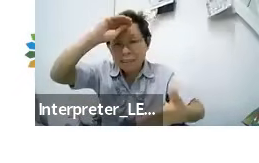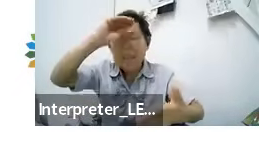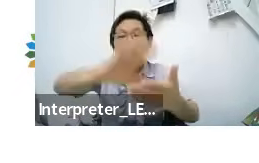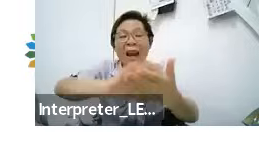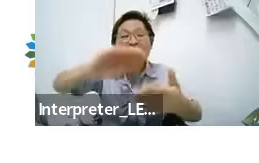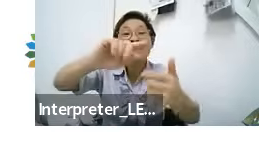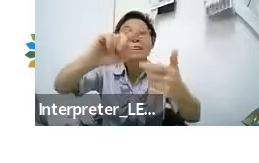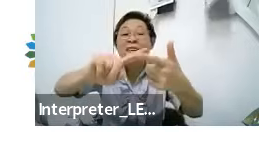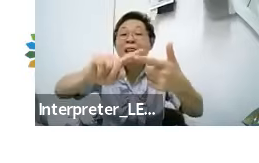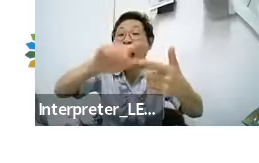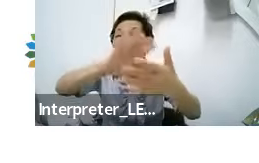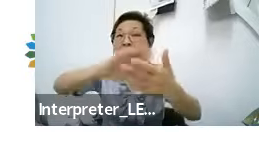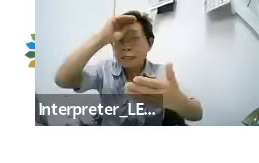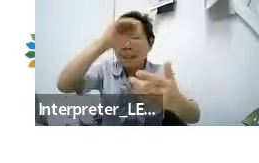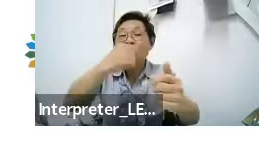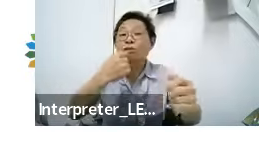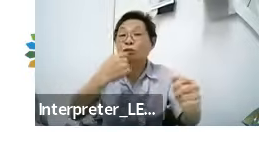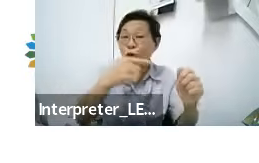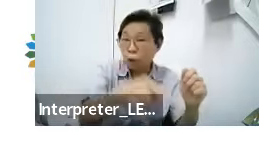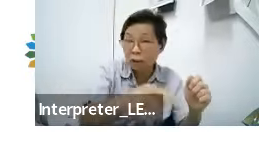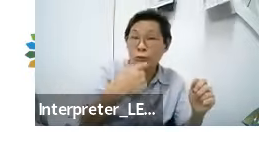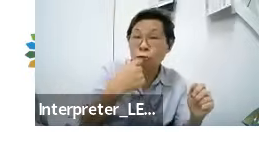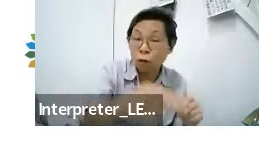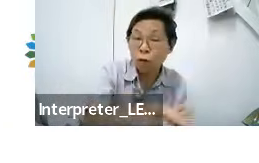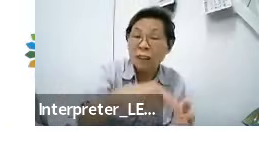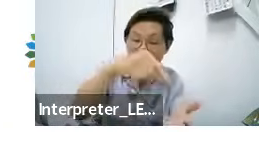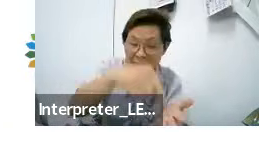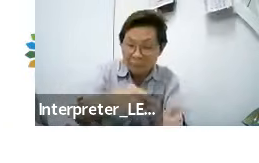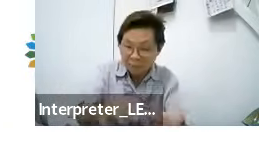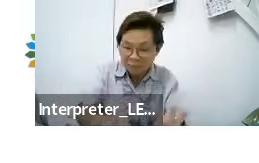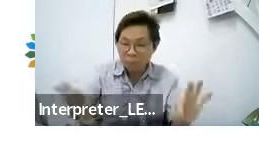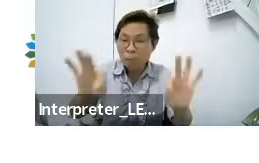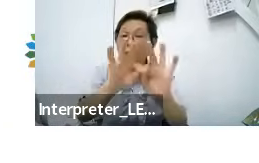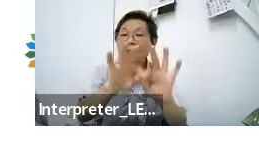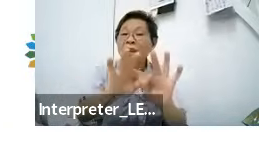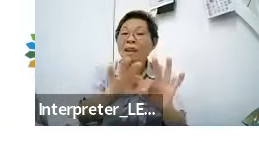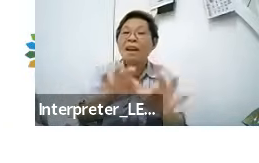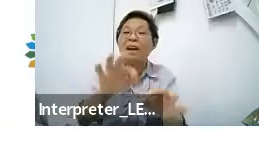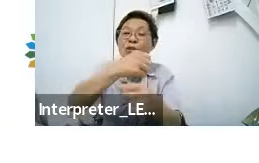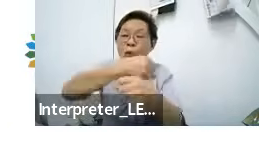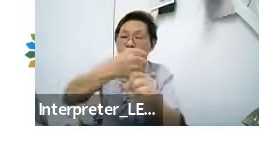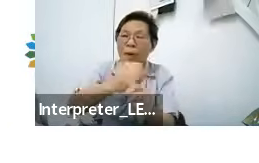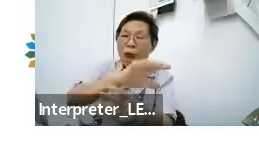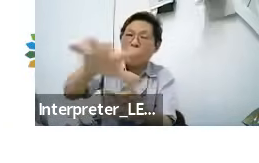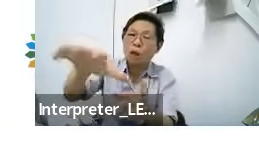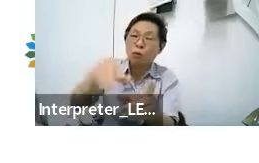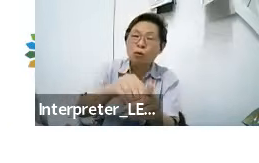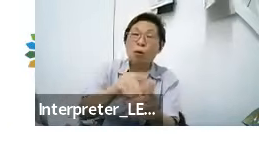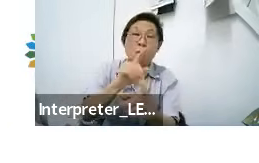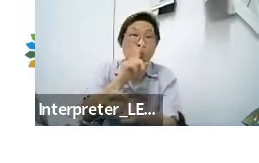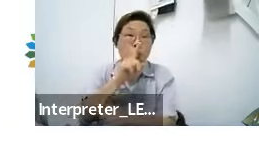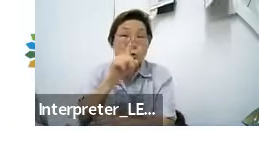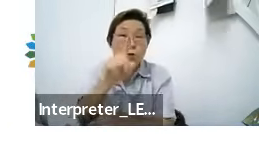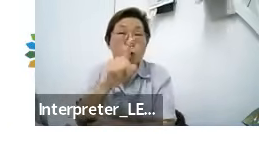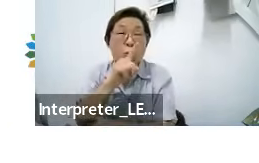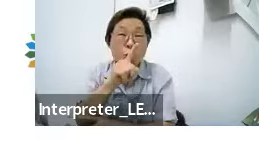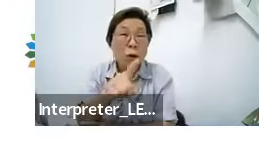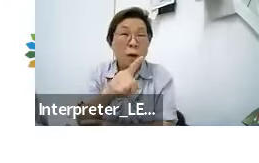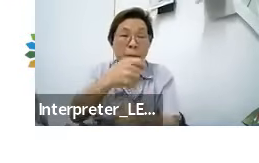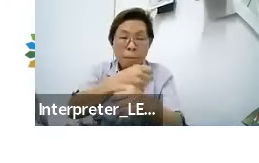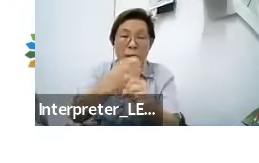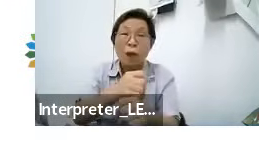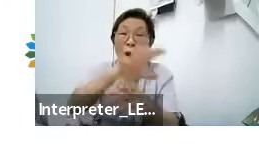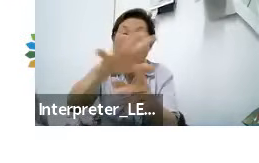instructions. So this another part is very important to make inclusive, real, and meaningful.